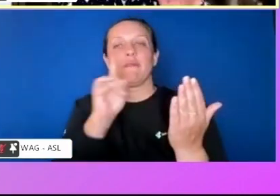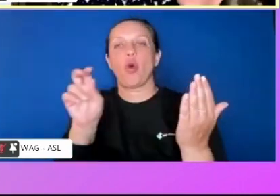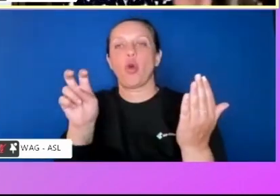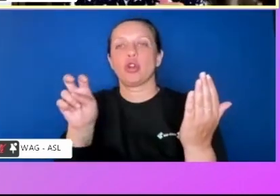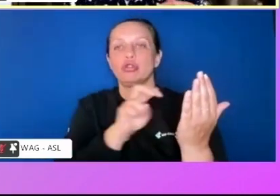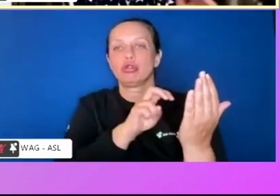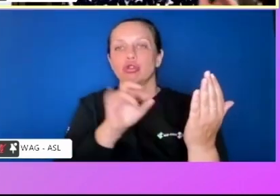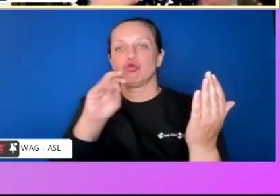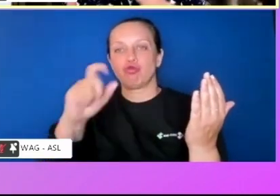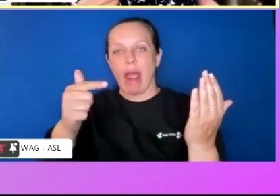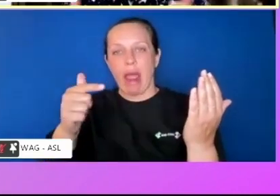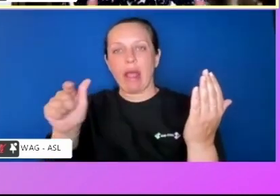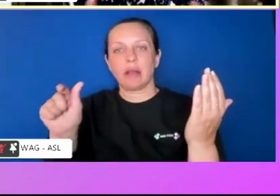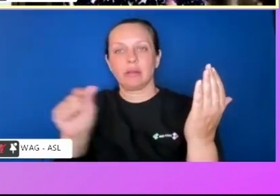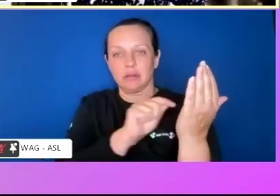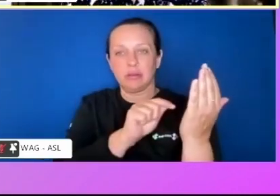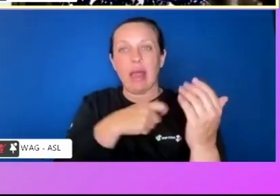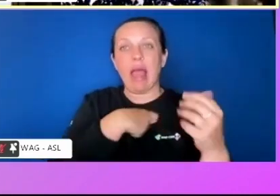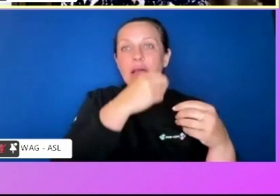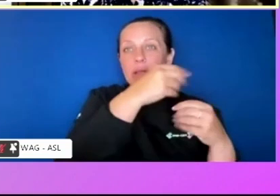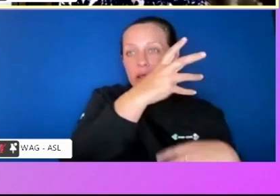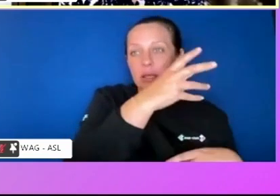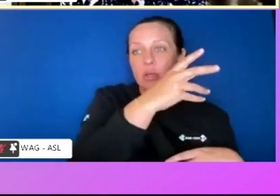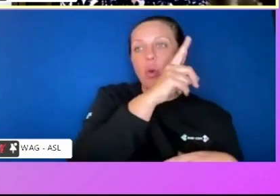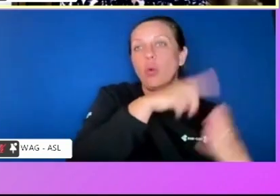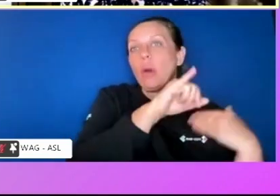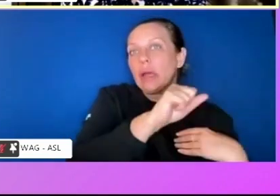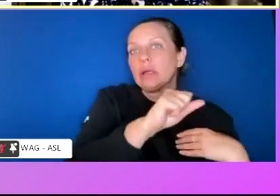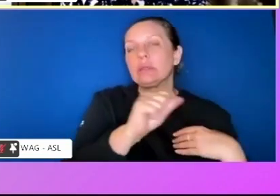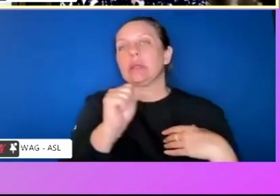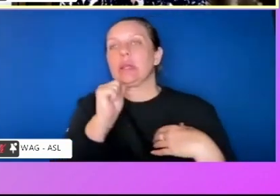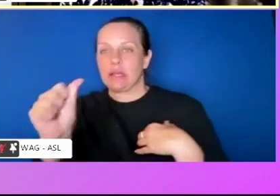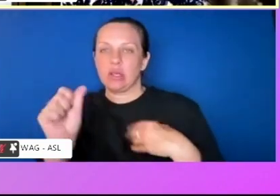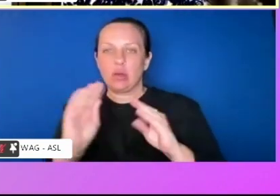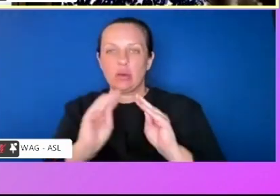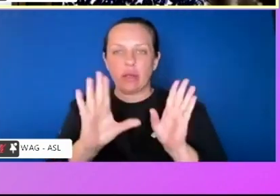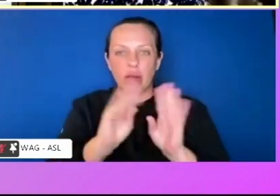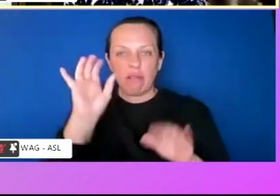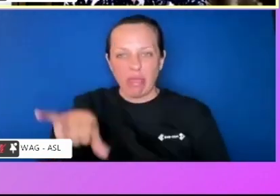pretty good list of what is and what isn't dragging to help clarify that.